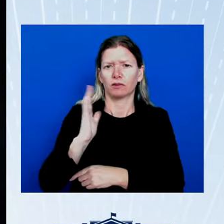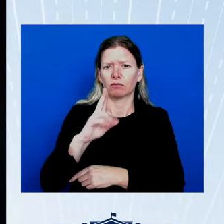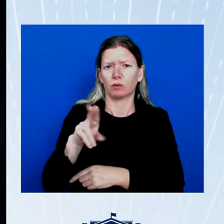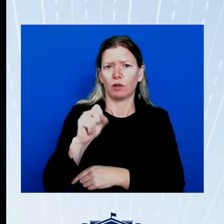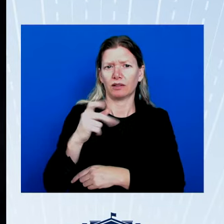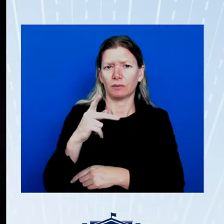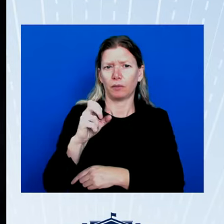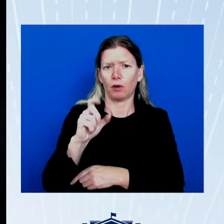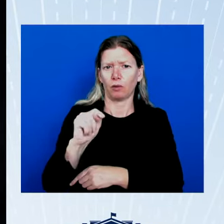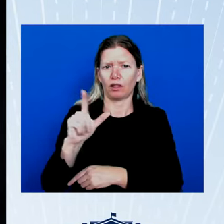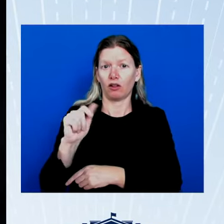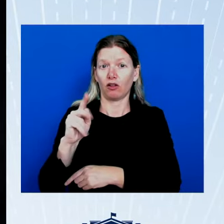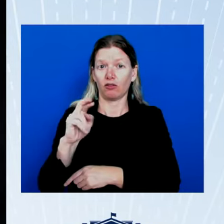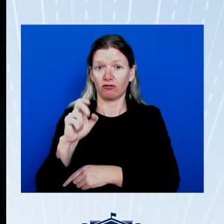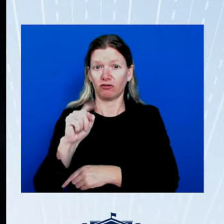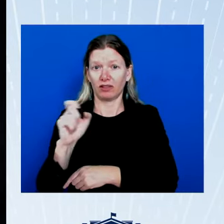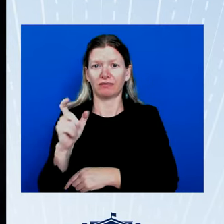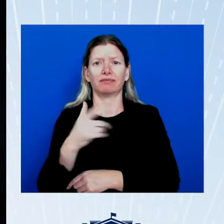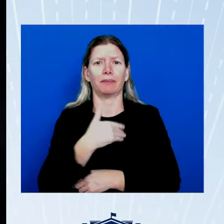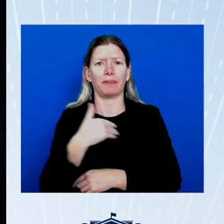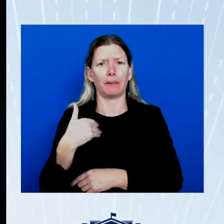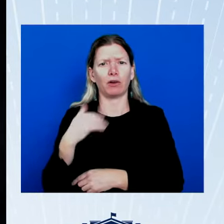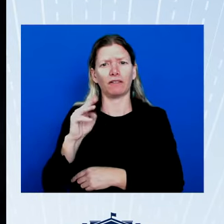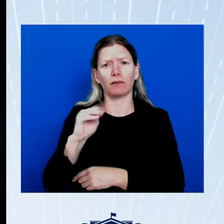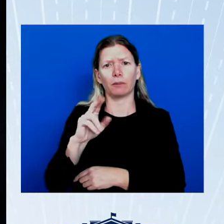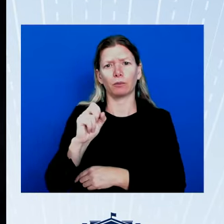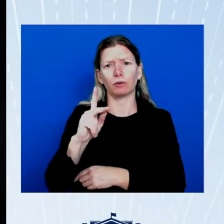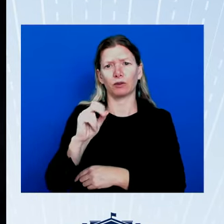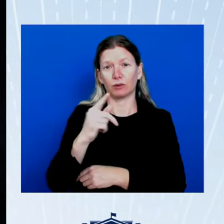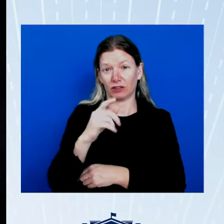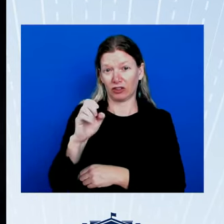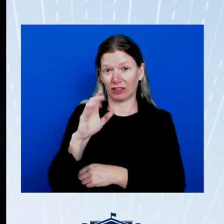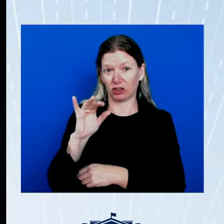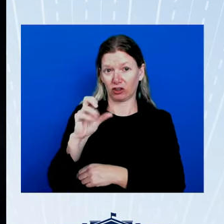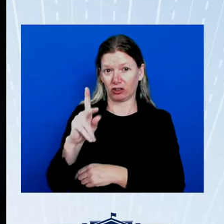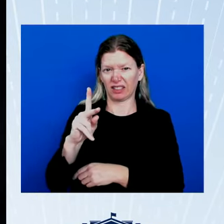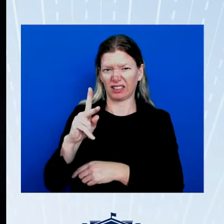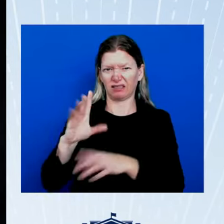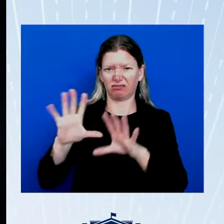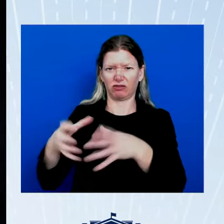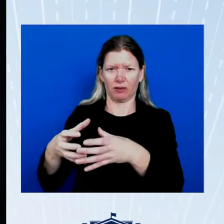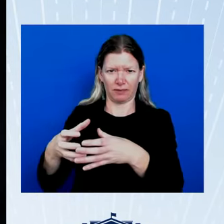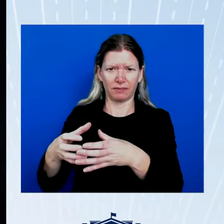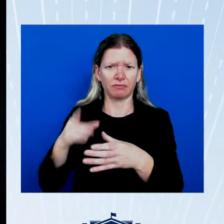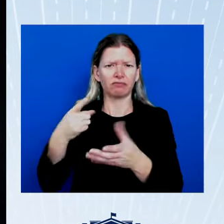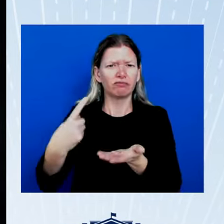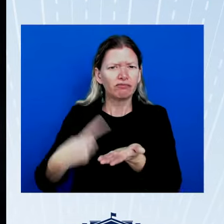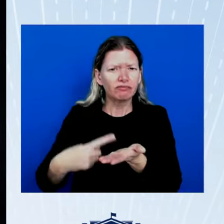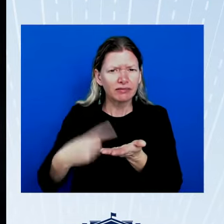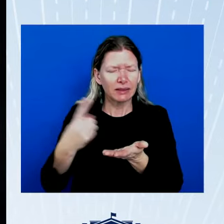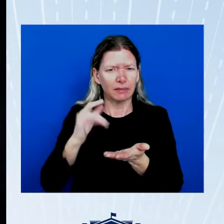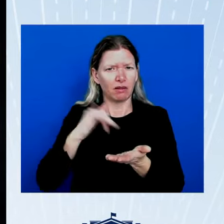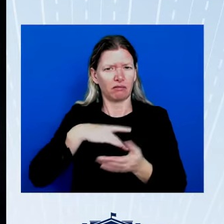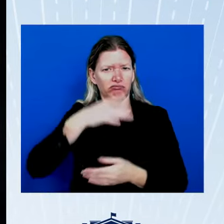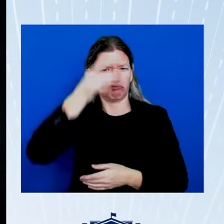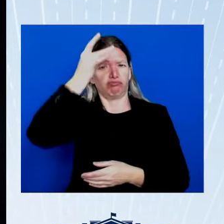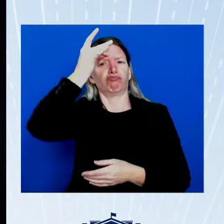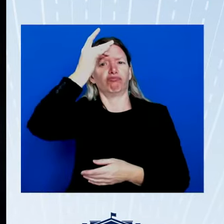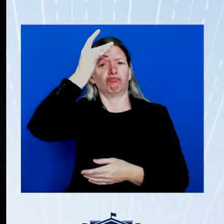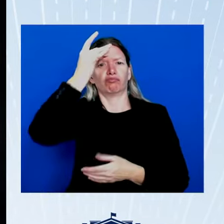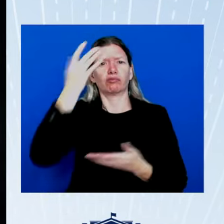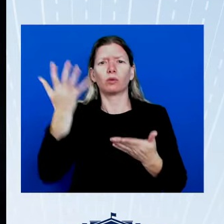me. She said, "What connects Native people is we think of the world as a living thing. We're not separate from